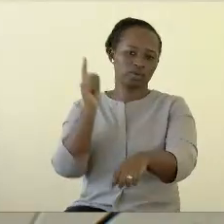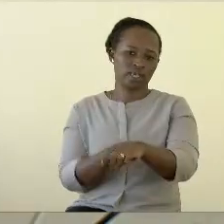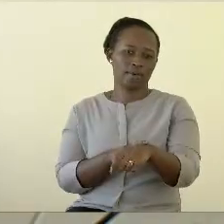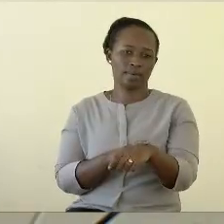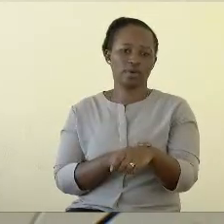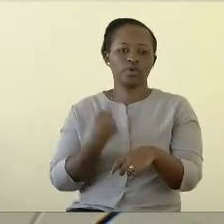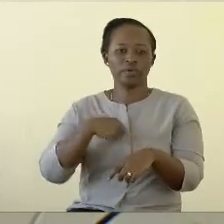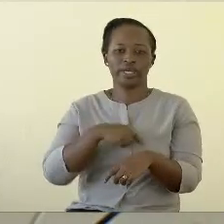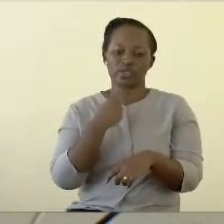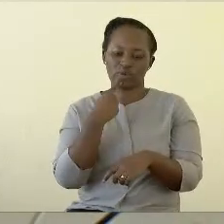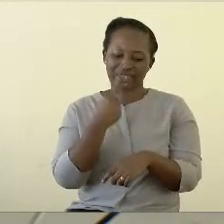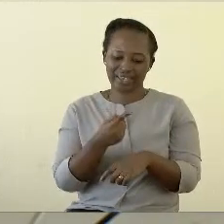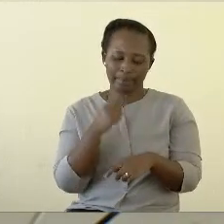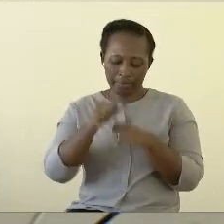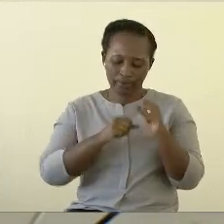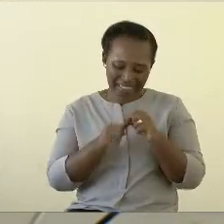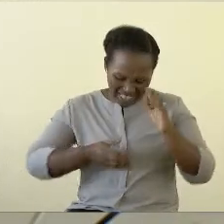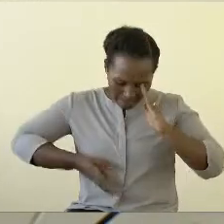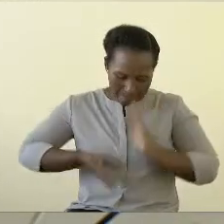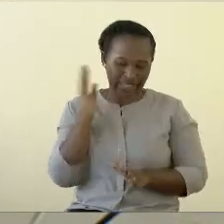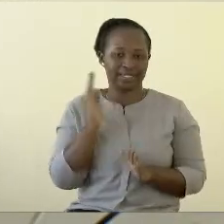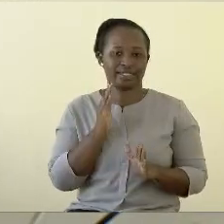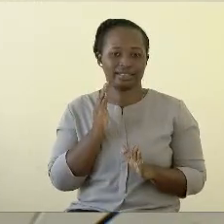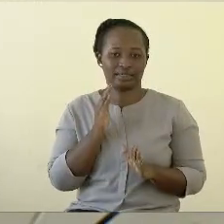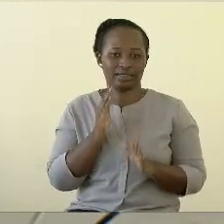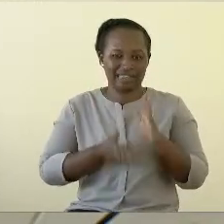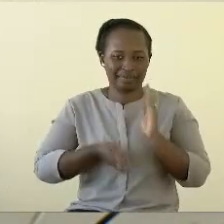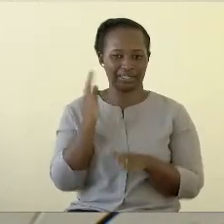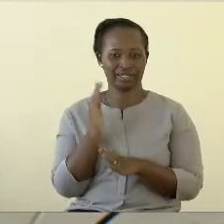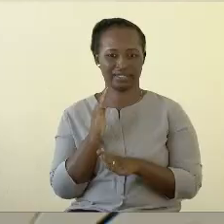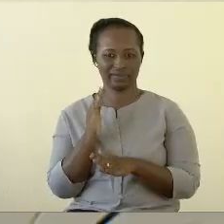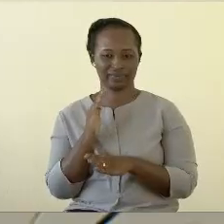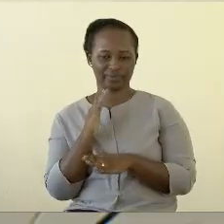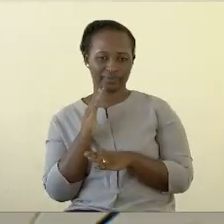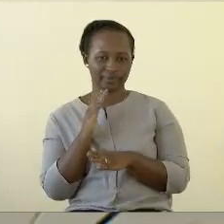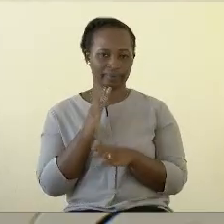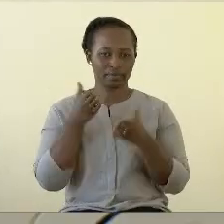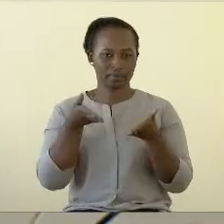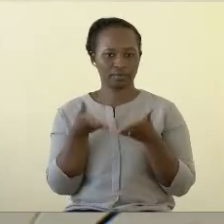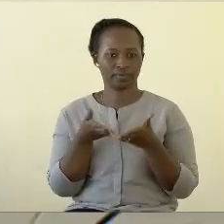are talking about immediate. That's why the word was saying,